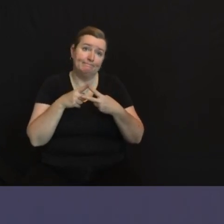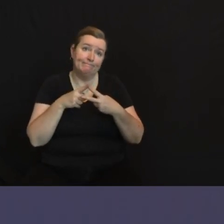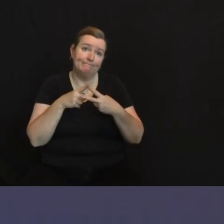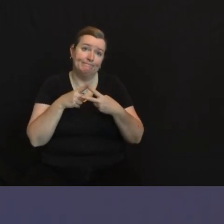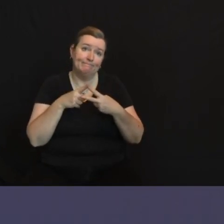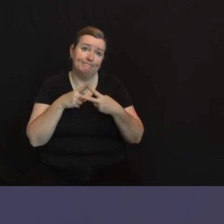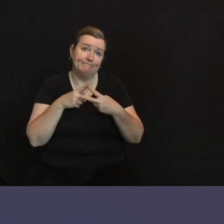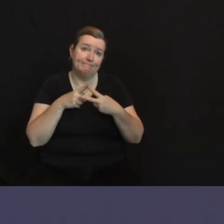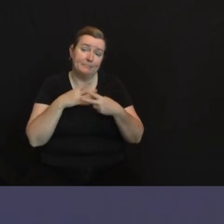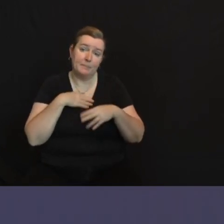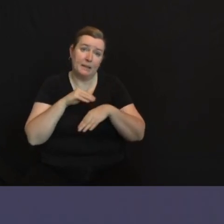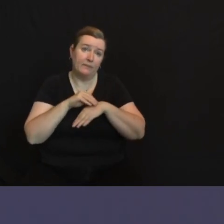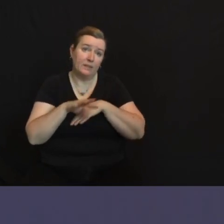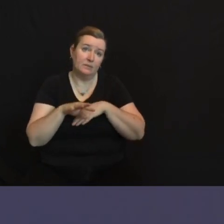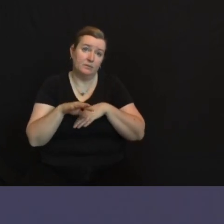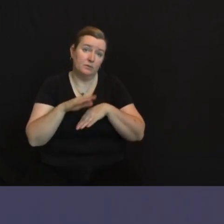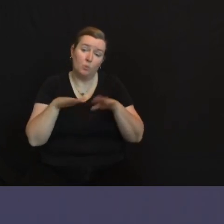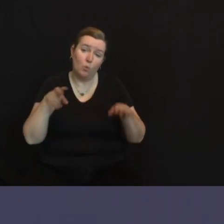advice is not to travel, frankly,